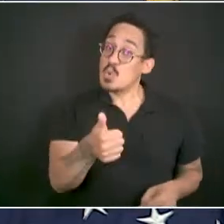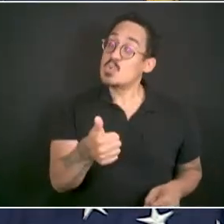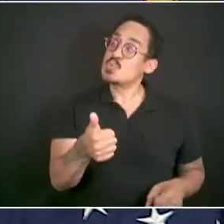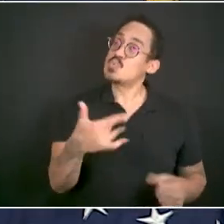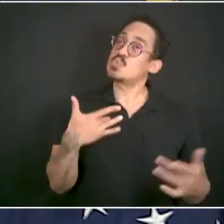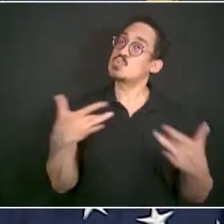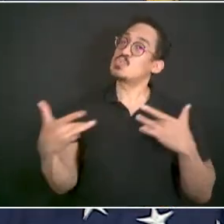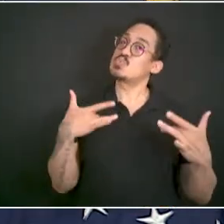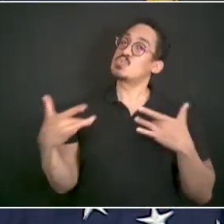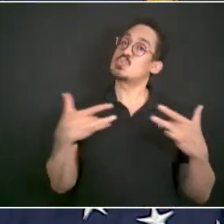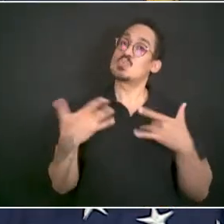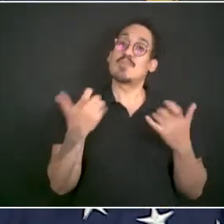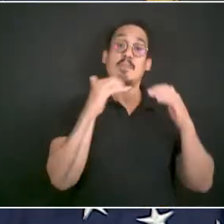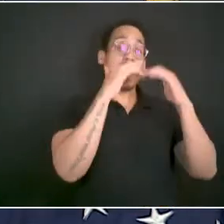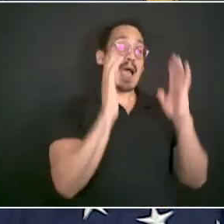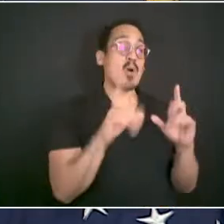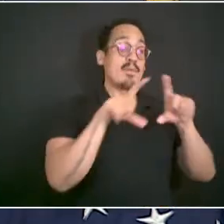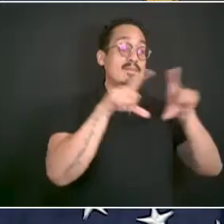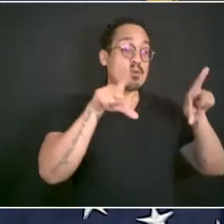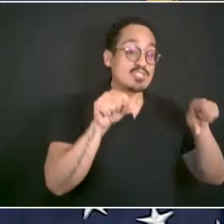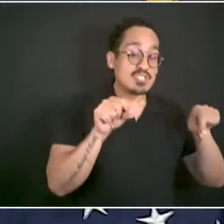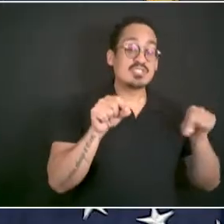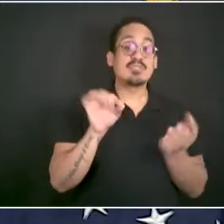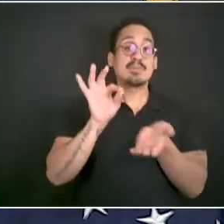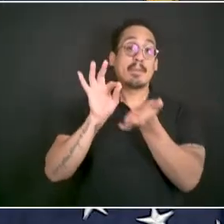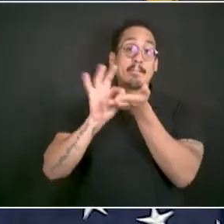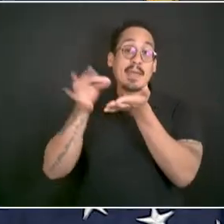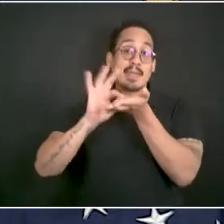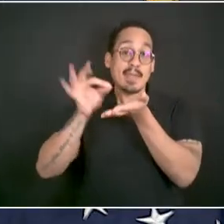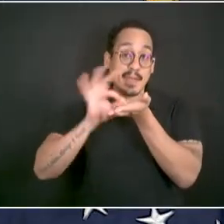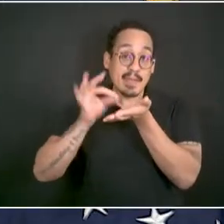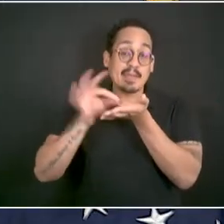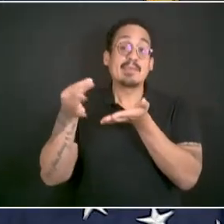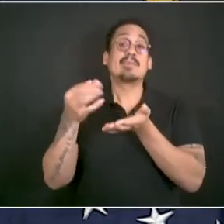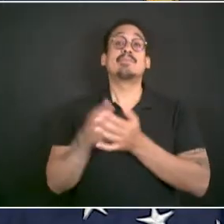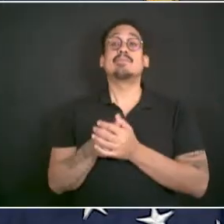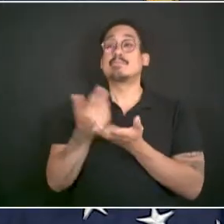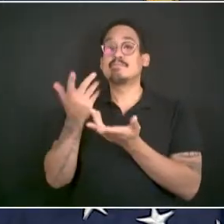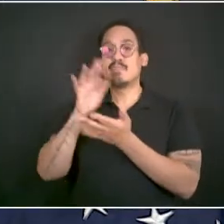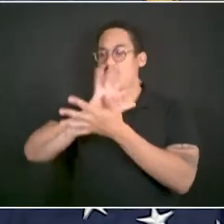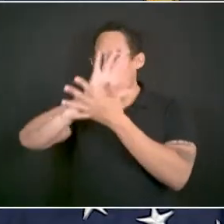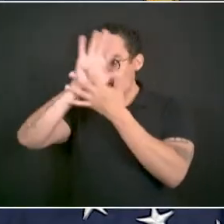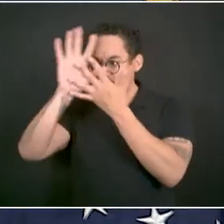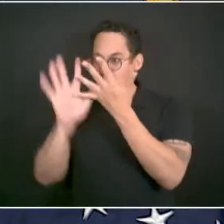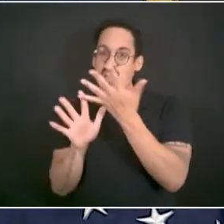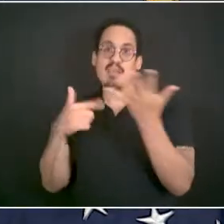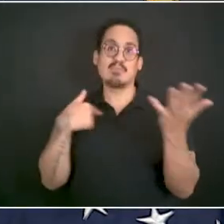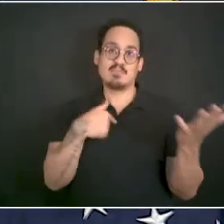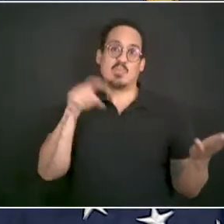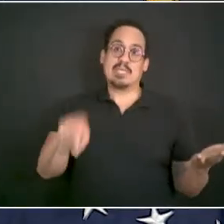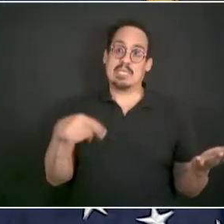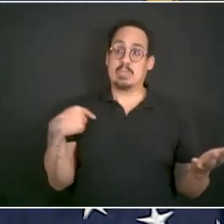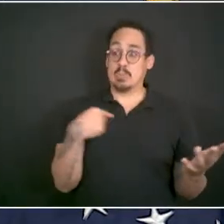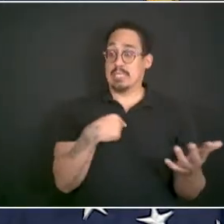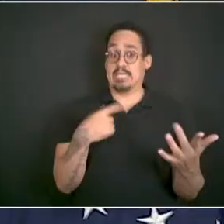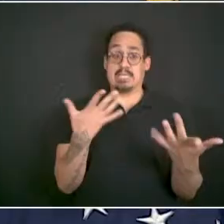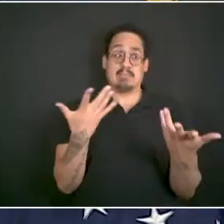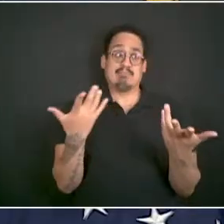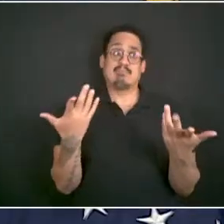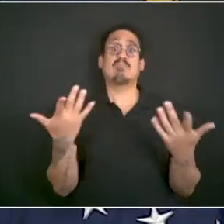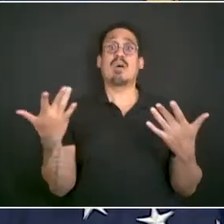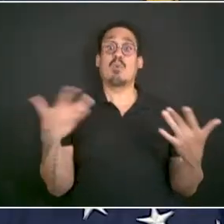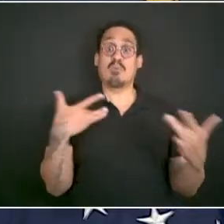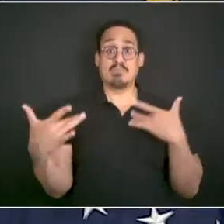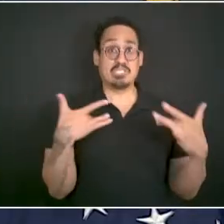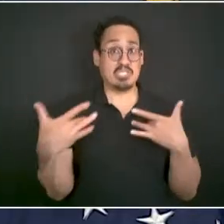to Medicaid, Medicare, all those things we need. And I'm concerned if we don't get those items. And we're going